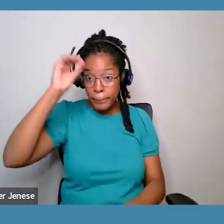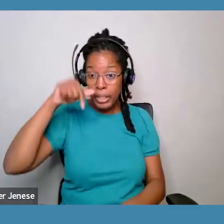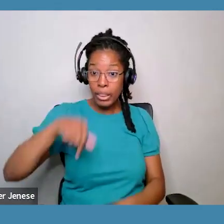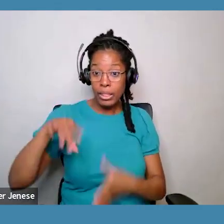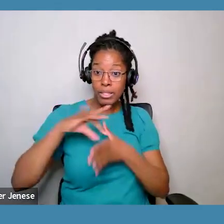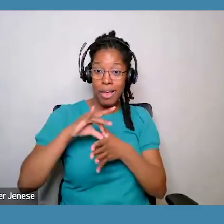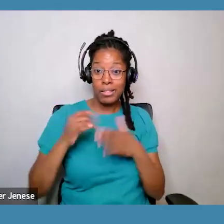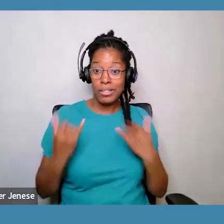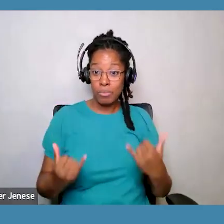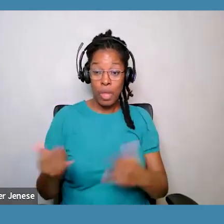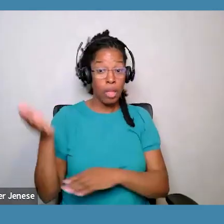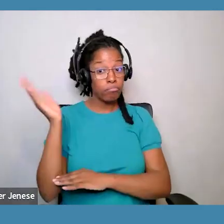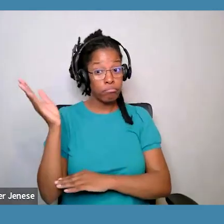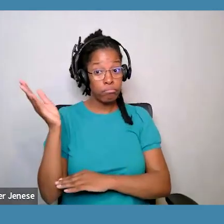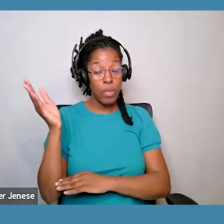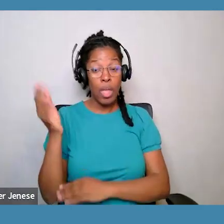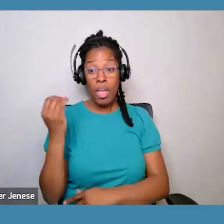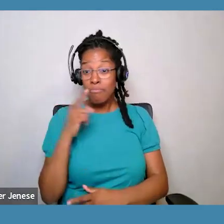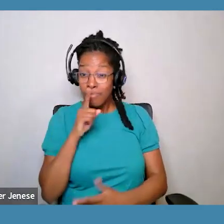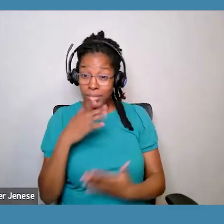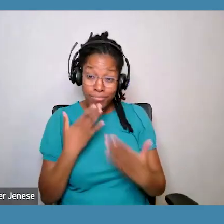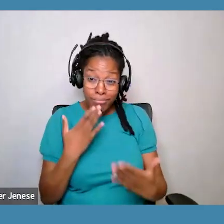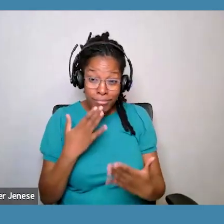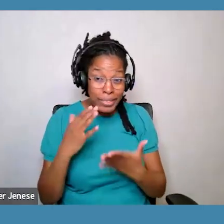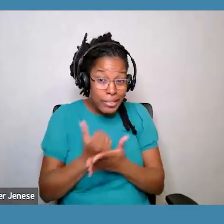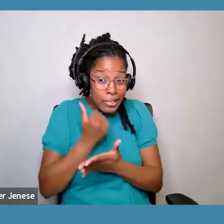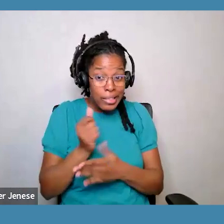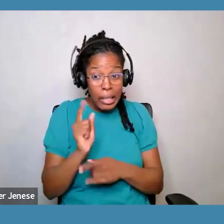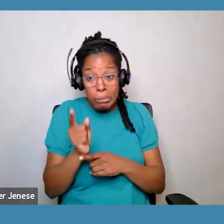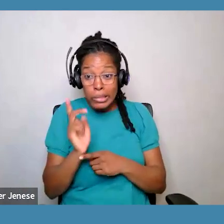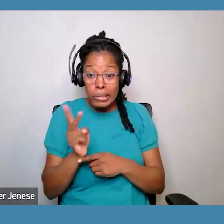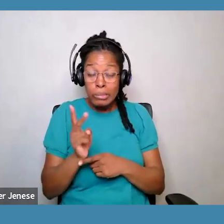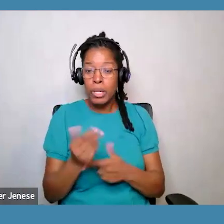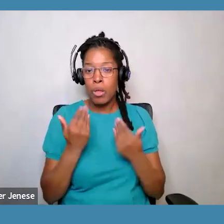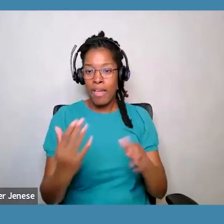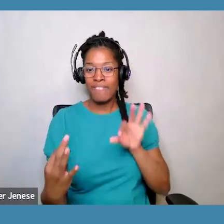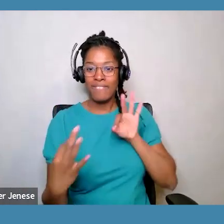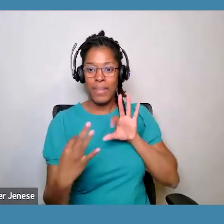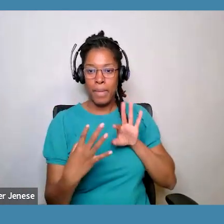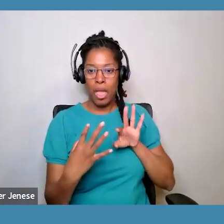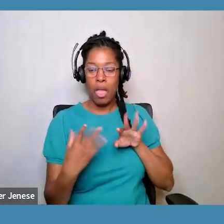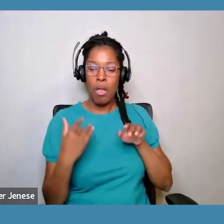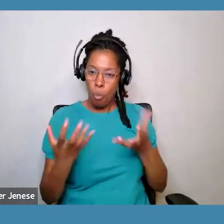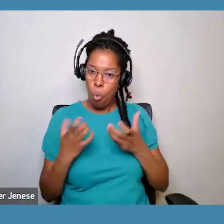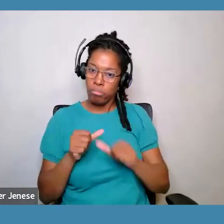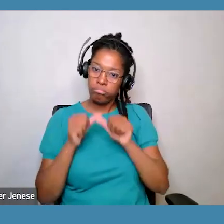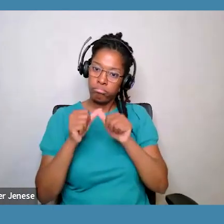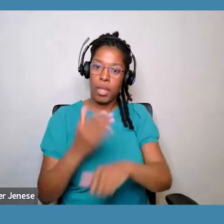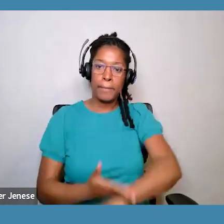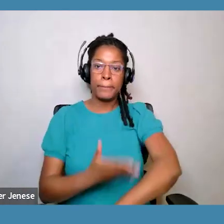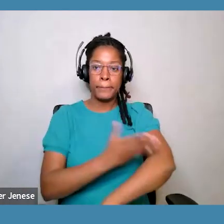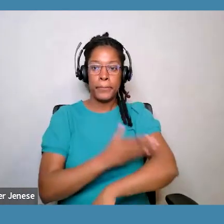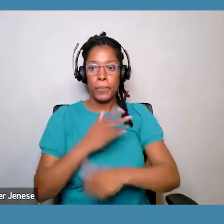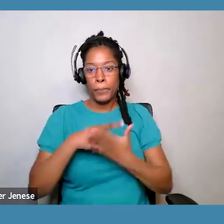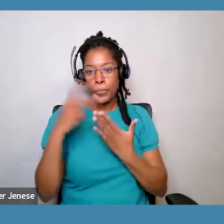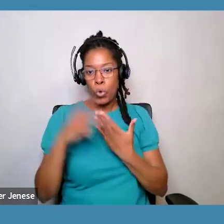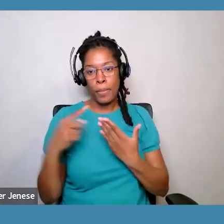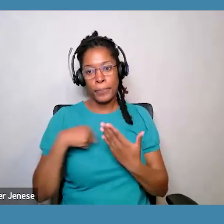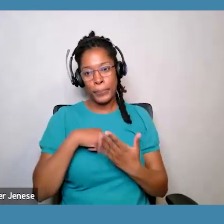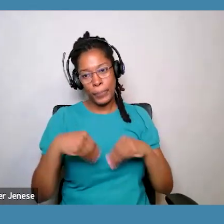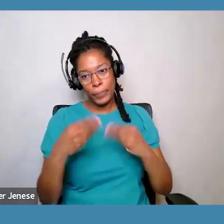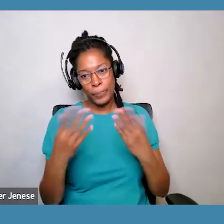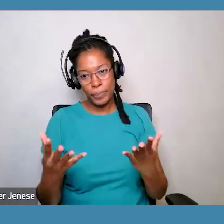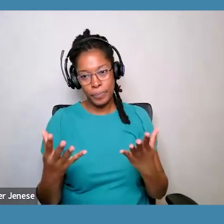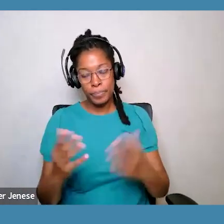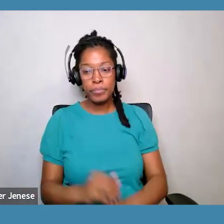We would greatly appreciate it if you could take a few minutes to give us feedback so that we can continue to improve the programs that we offer.